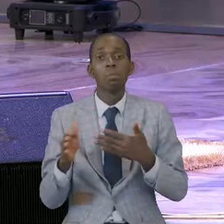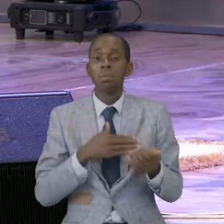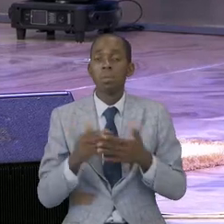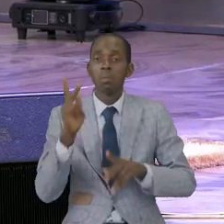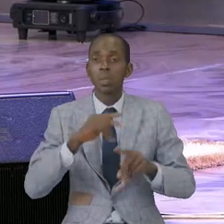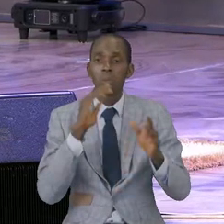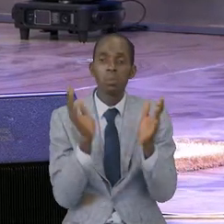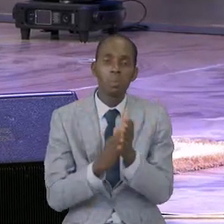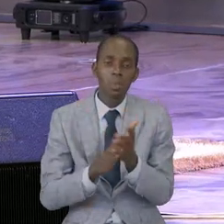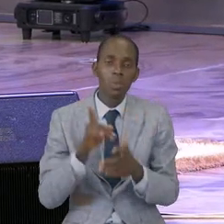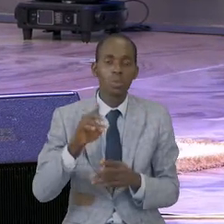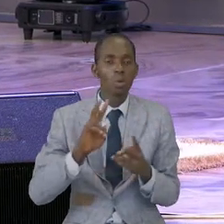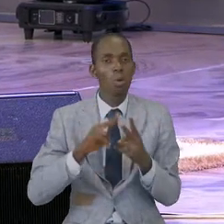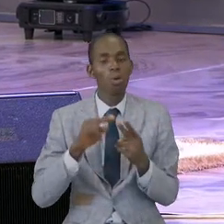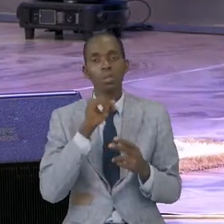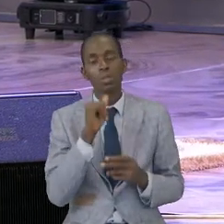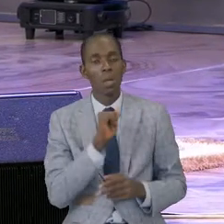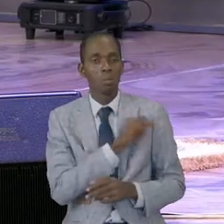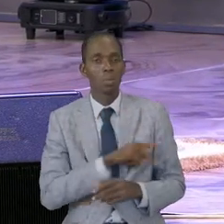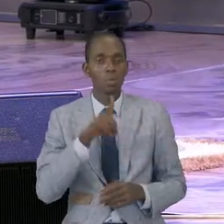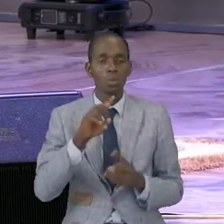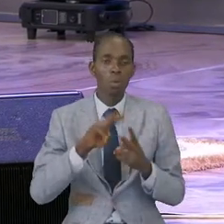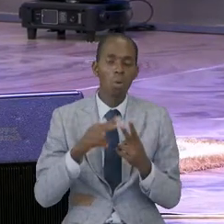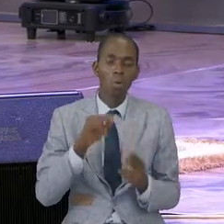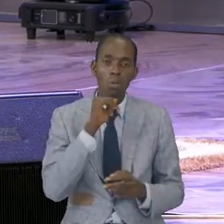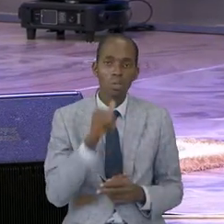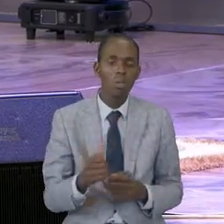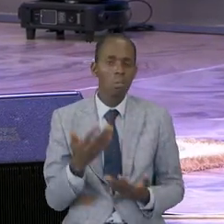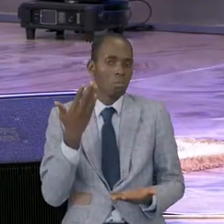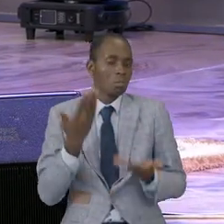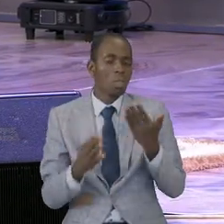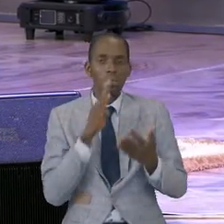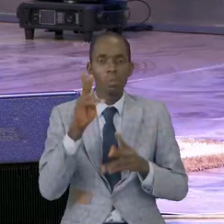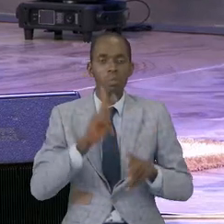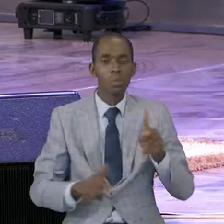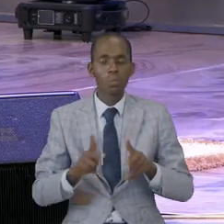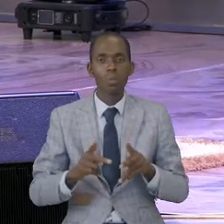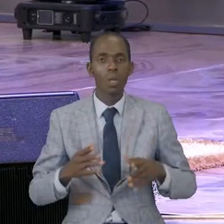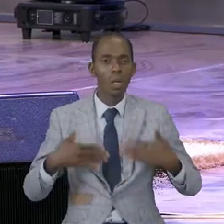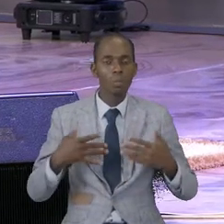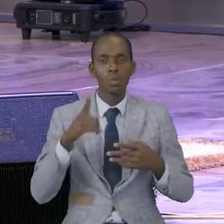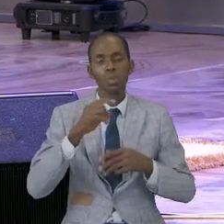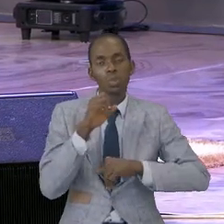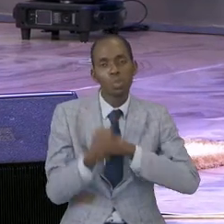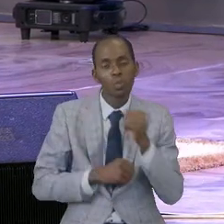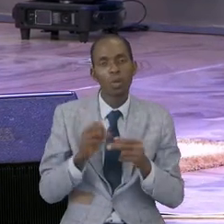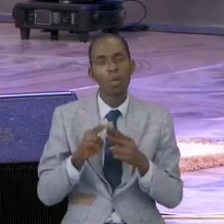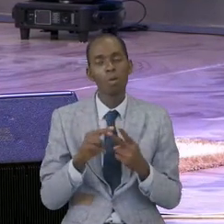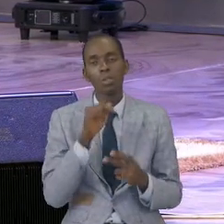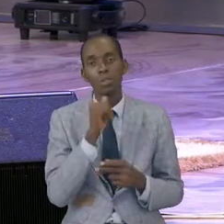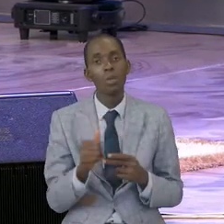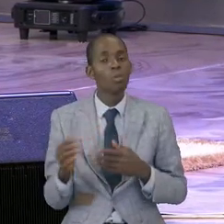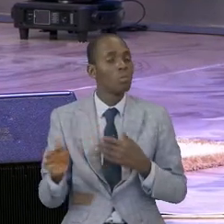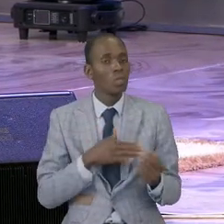praise you, whether they appreciate you or they don't appreciate you, and whether you suffer, whatever happens, if you